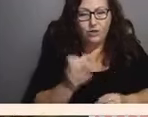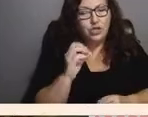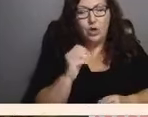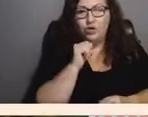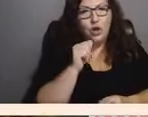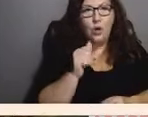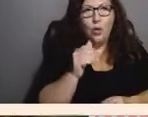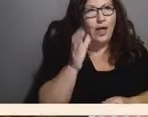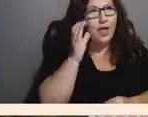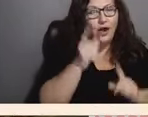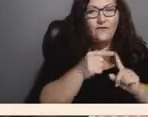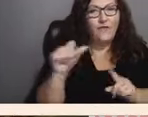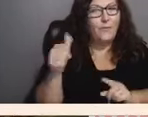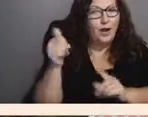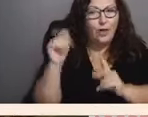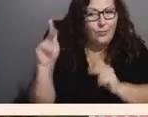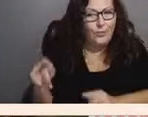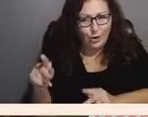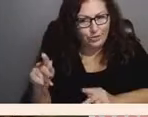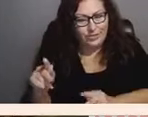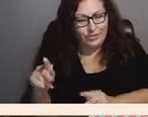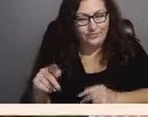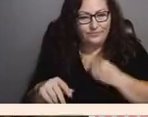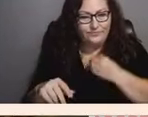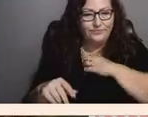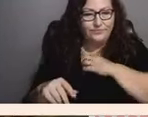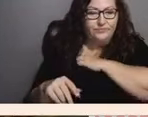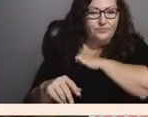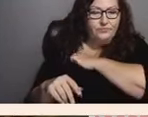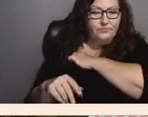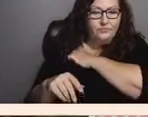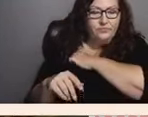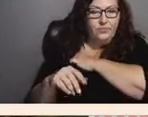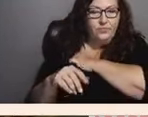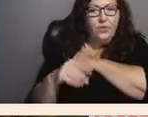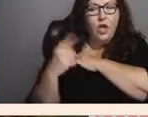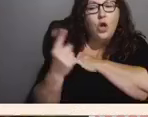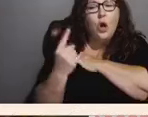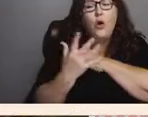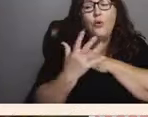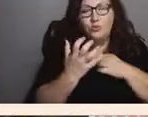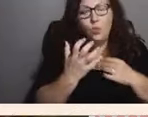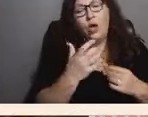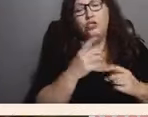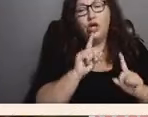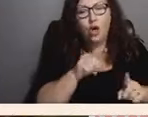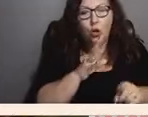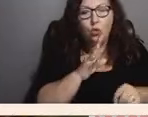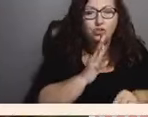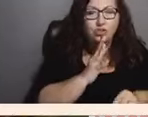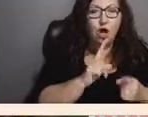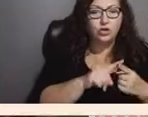else. And you always want to go and talk directly to your